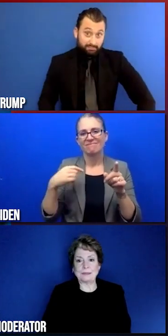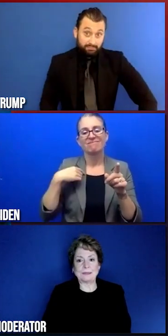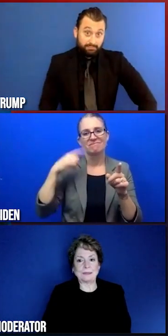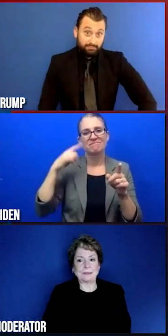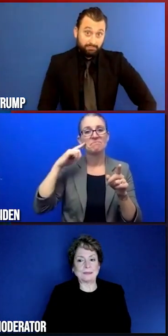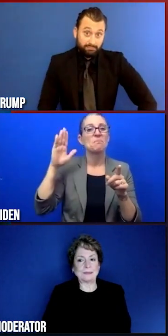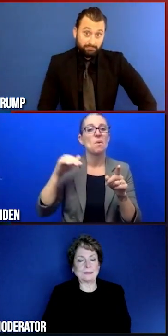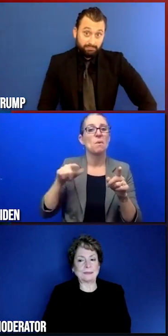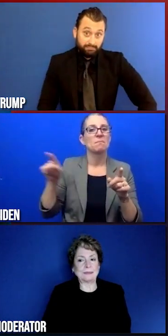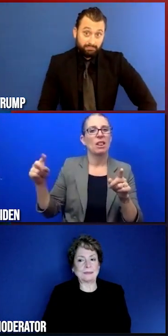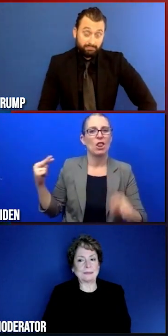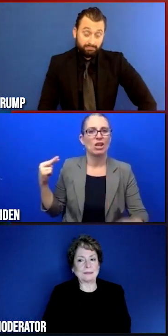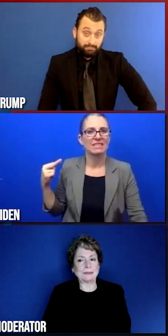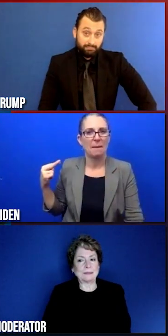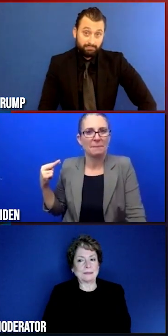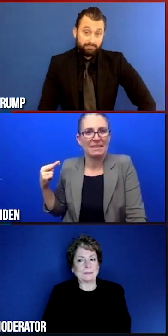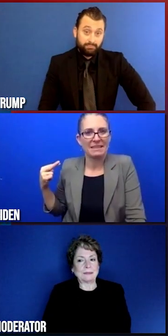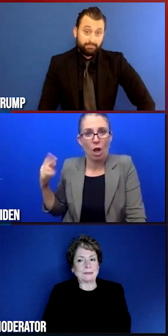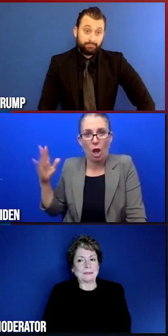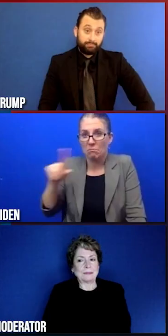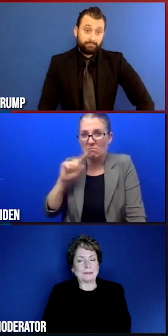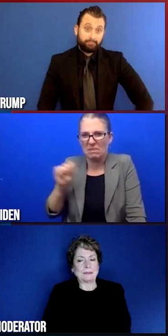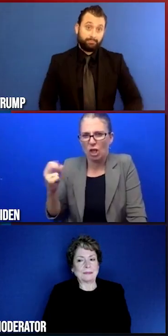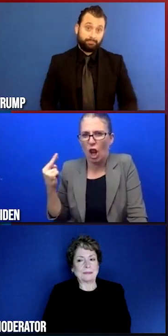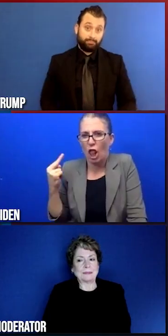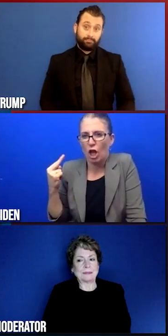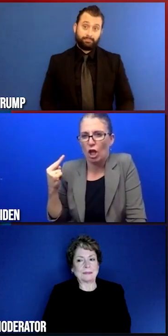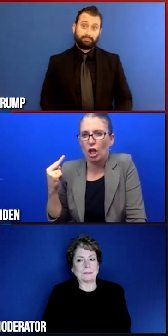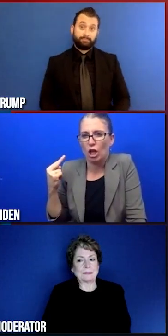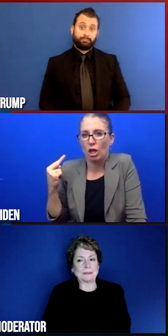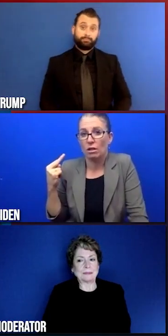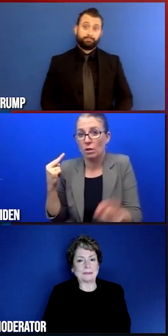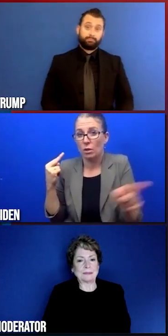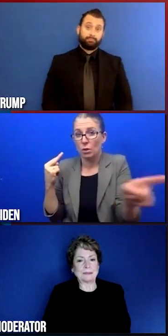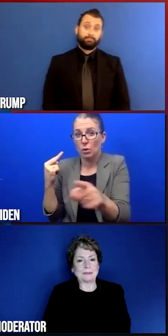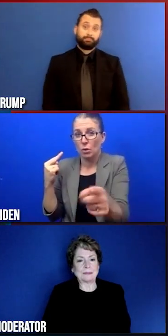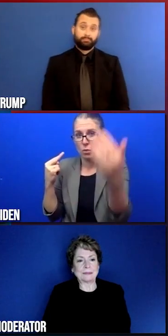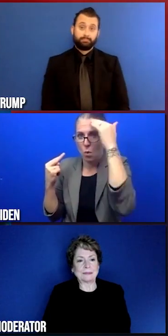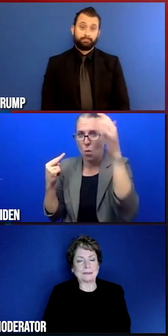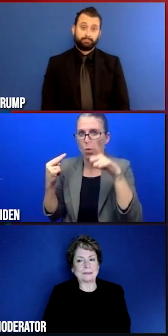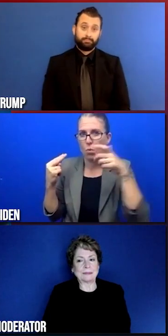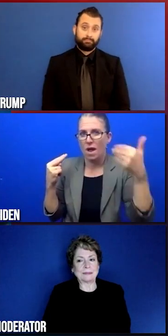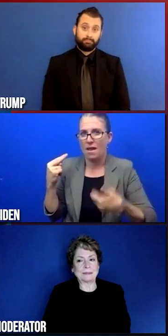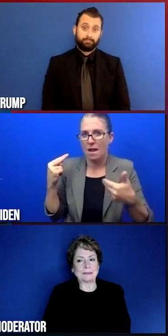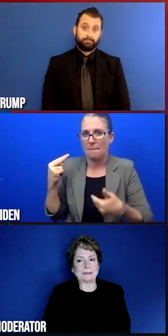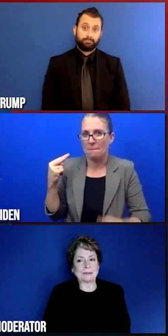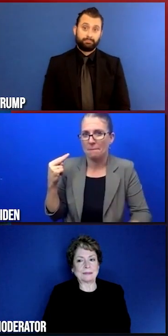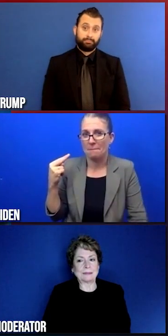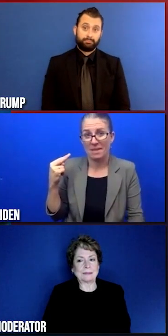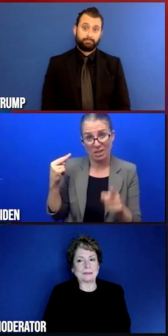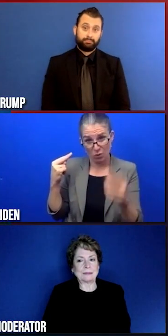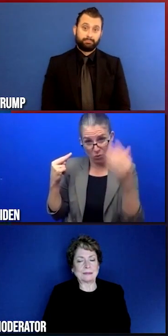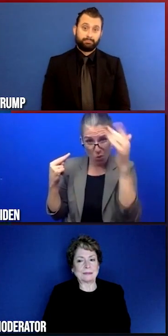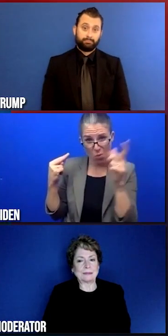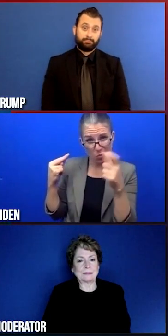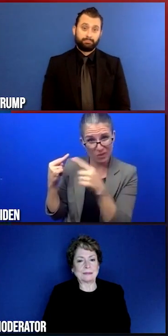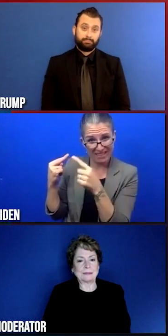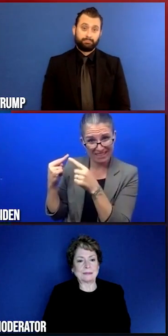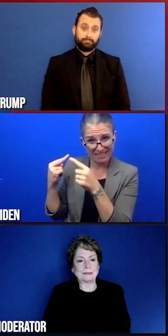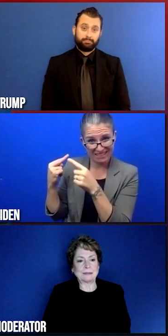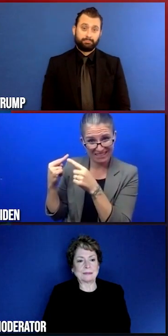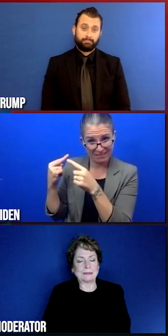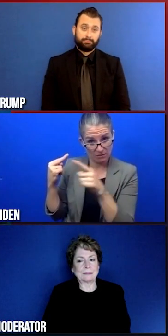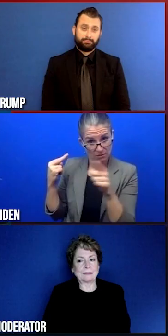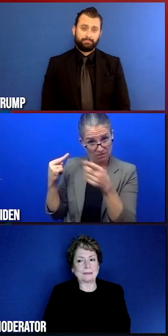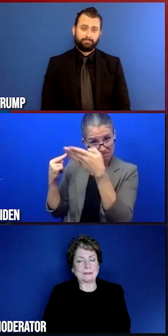is, you know who I am. You know who he is. You know his character. You know my character. You know our reputations for honor